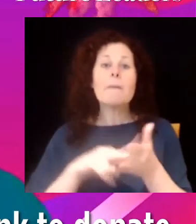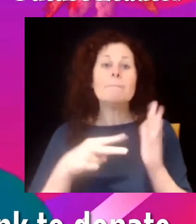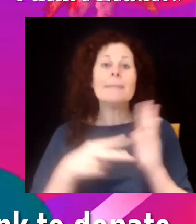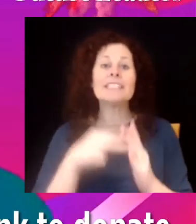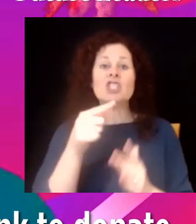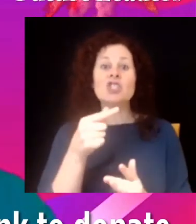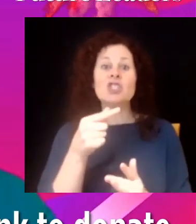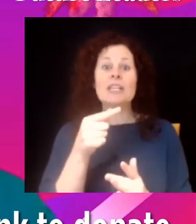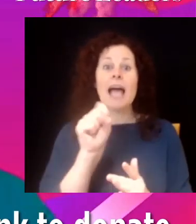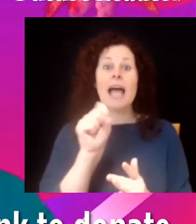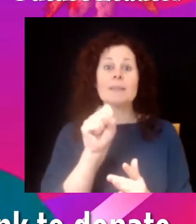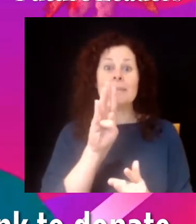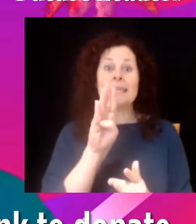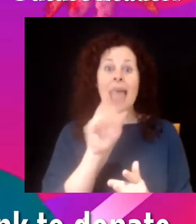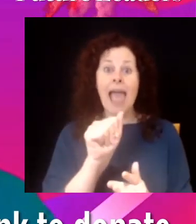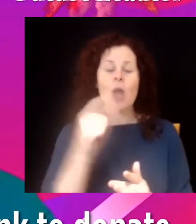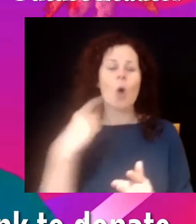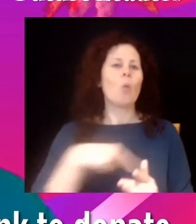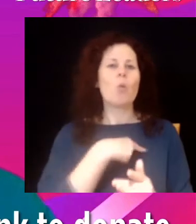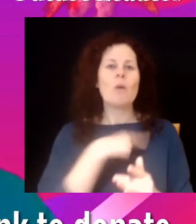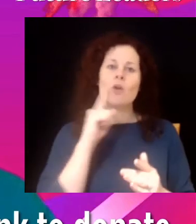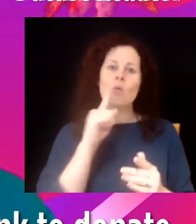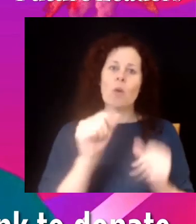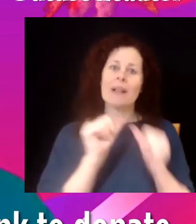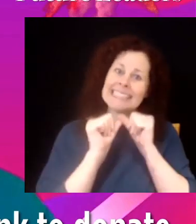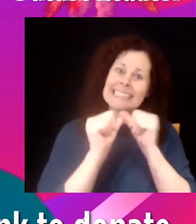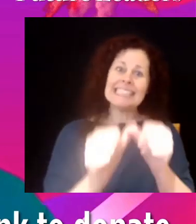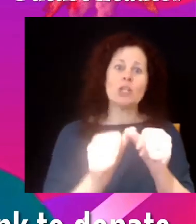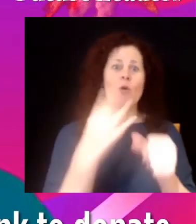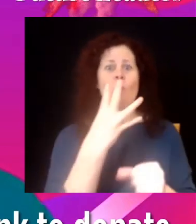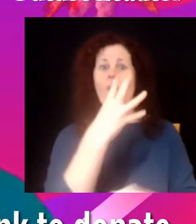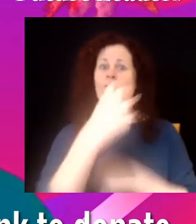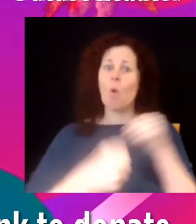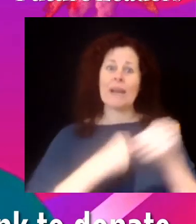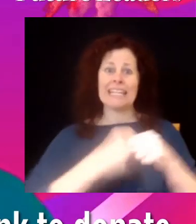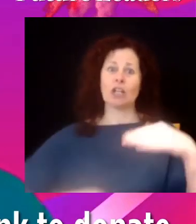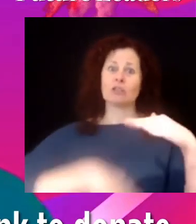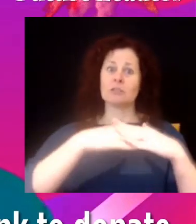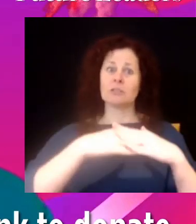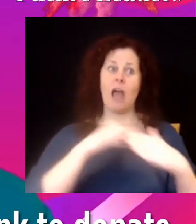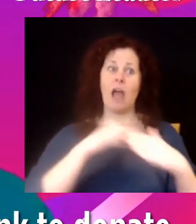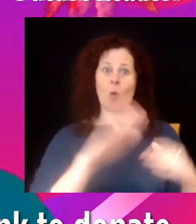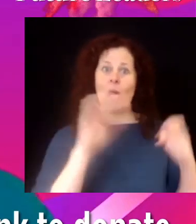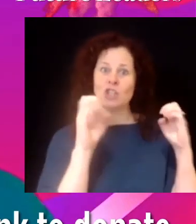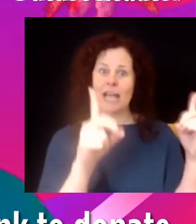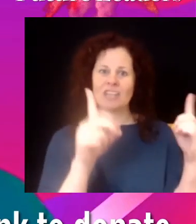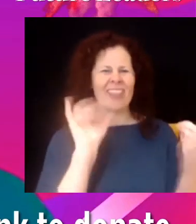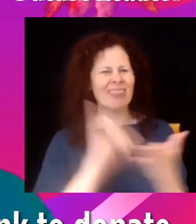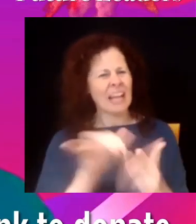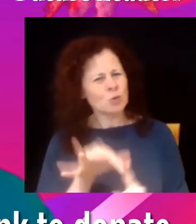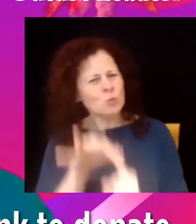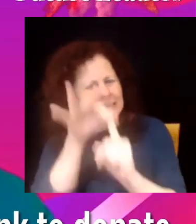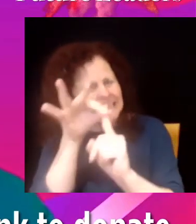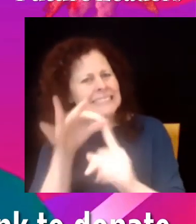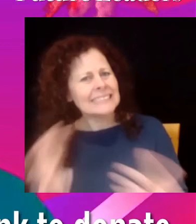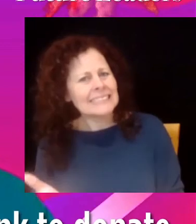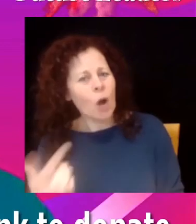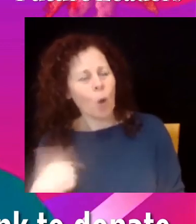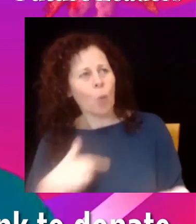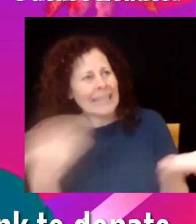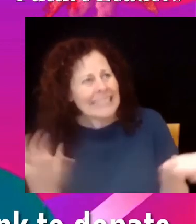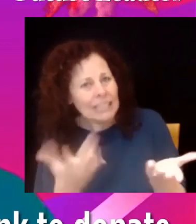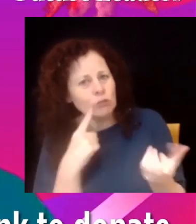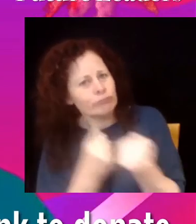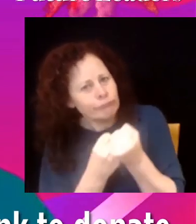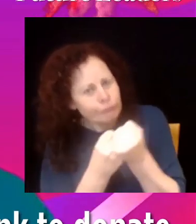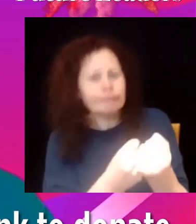program, where you start out with GSBA and we will see you through up to 4 years of your education. We will be there for you